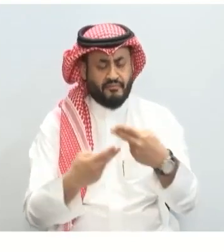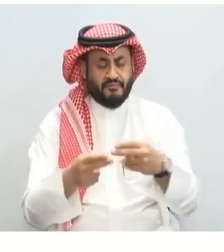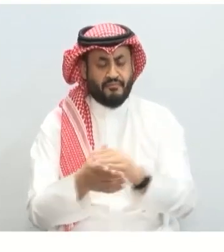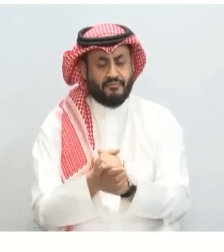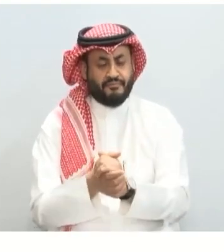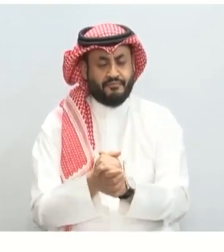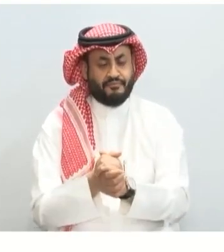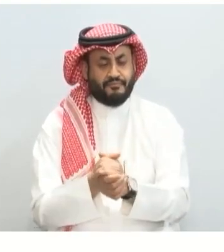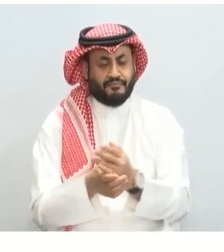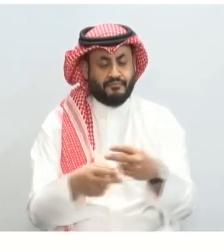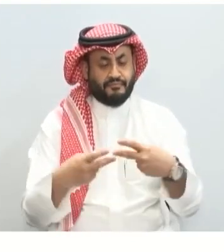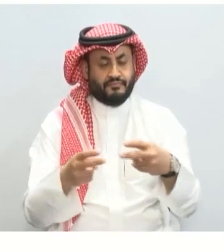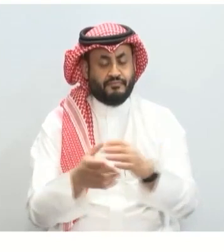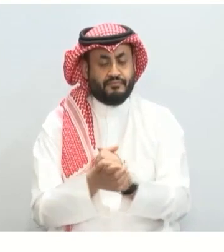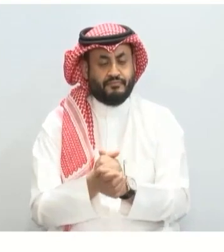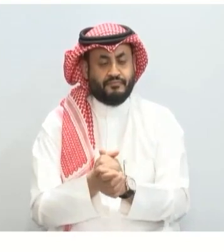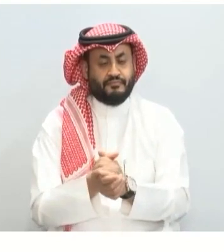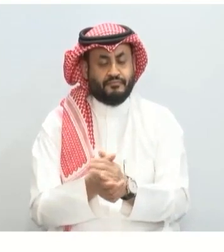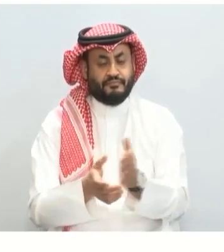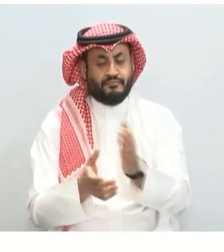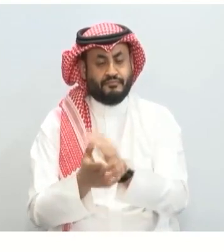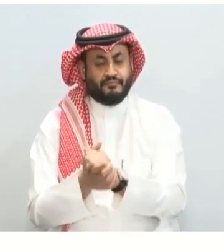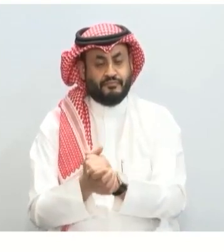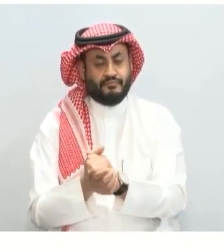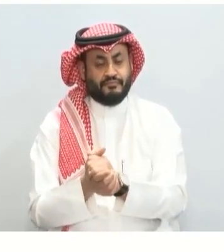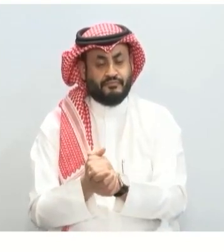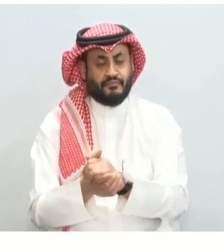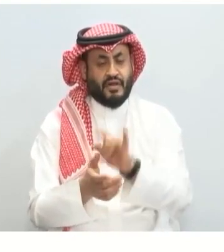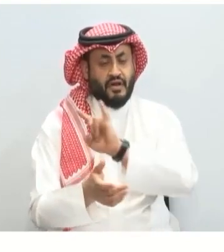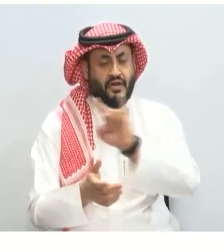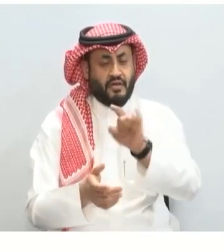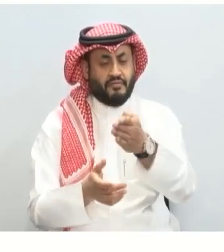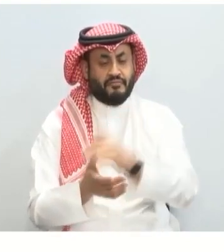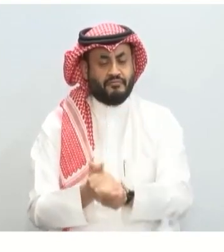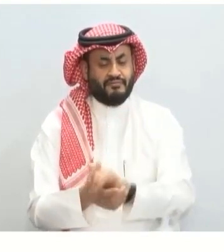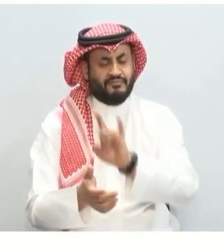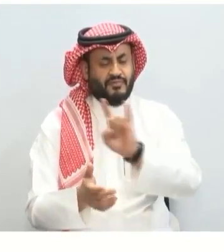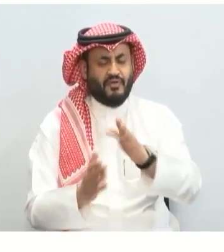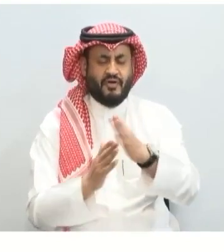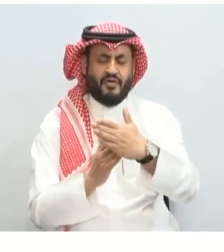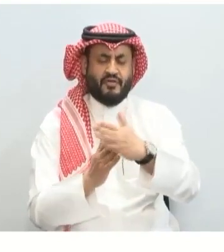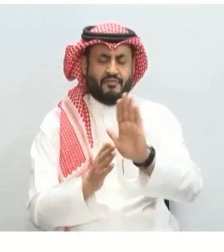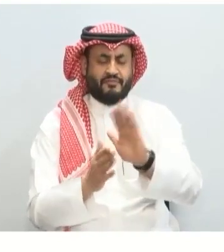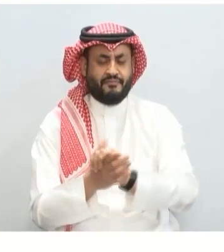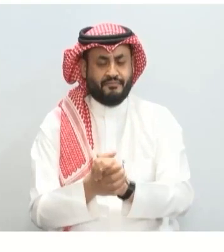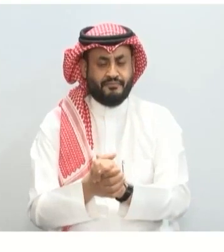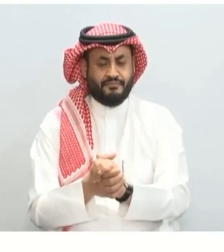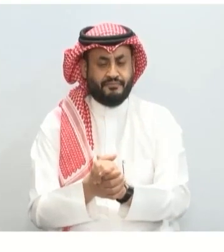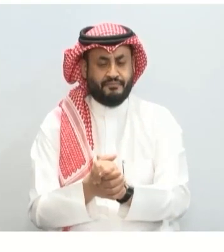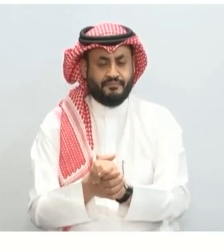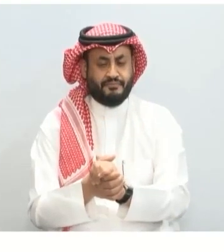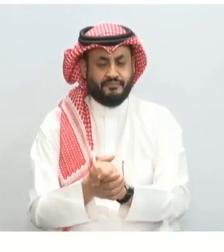more. So here you are accepting. Declining here also, no, thank you. Thank you,